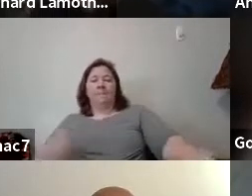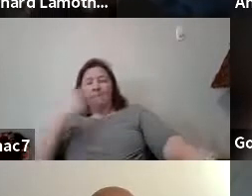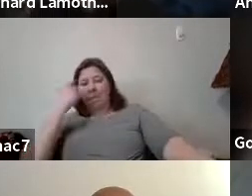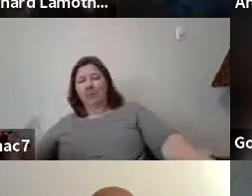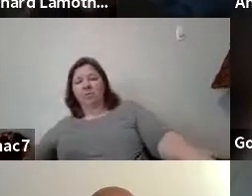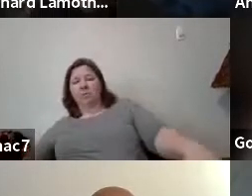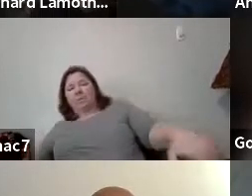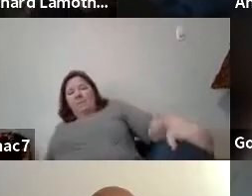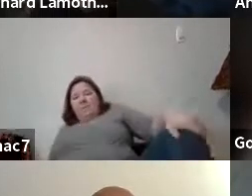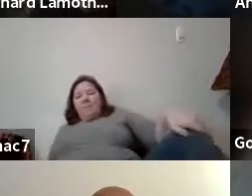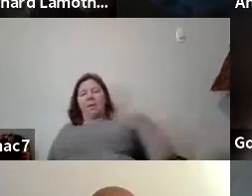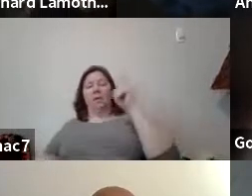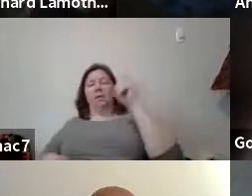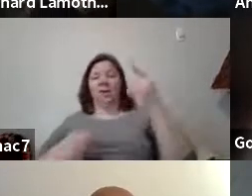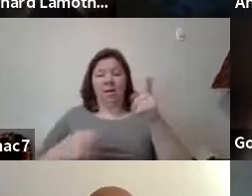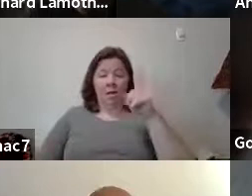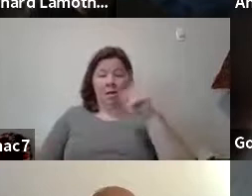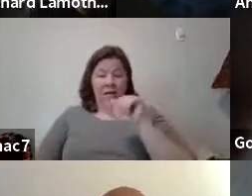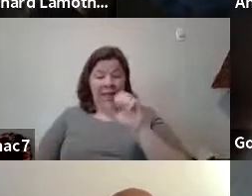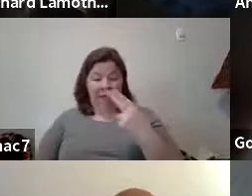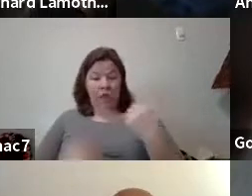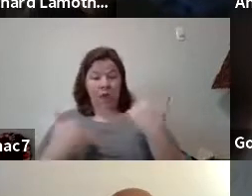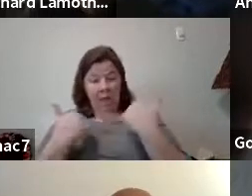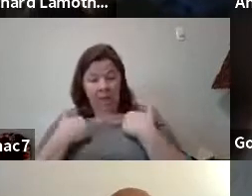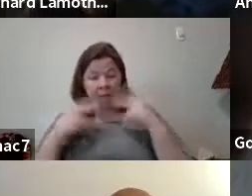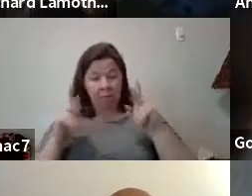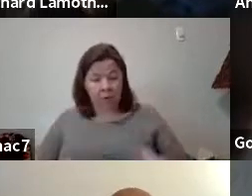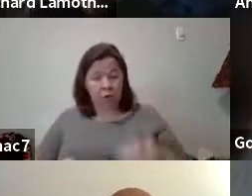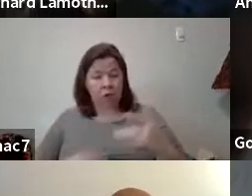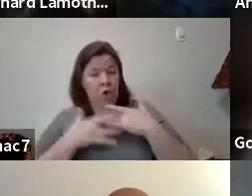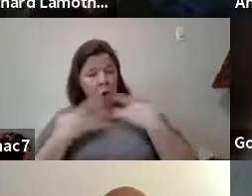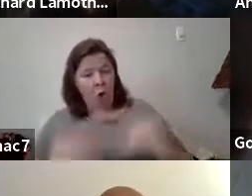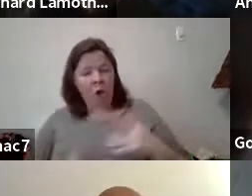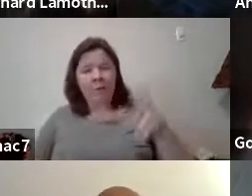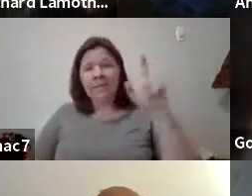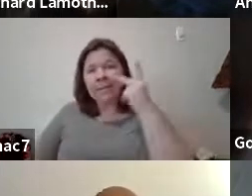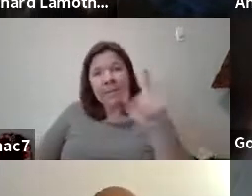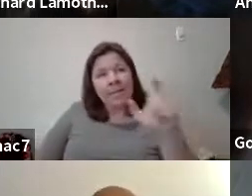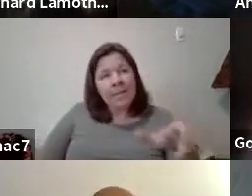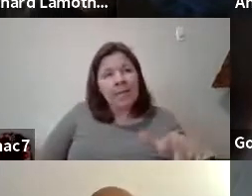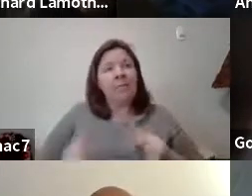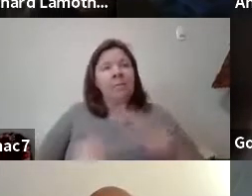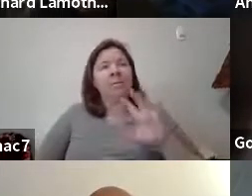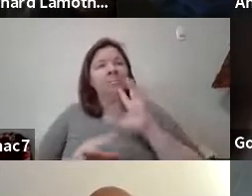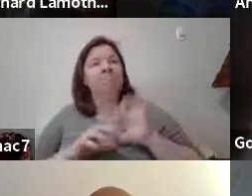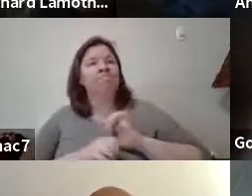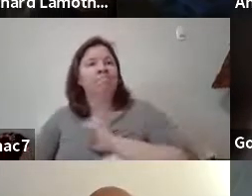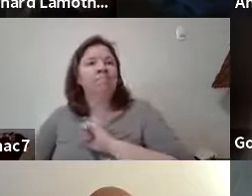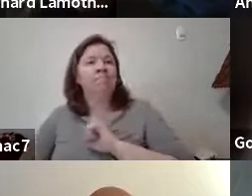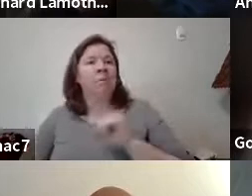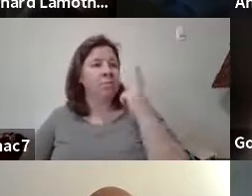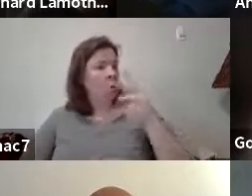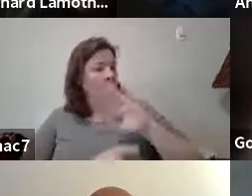person with heart. He is a person who has seen the need, the hurt, the anguish of people all over the